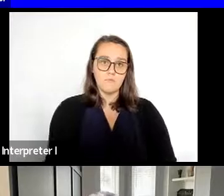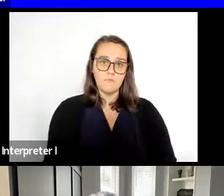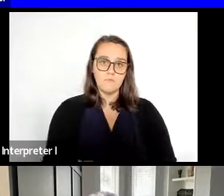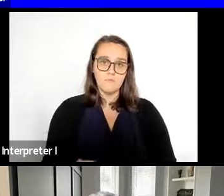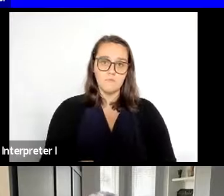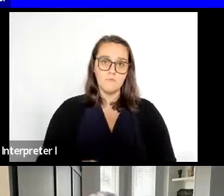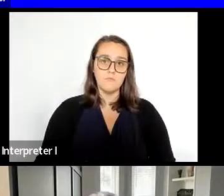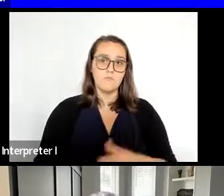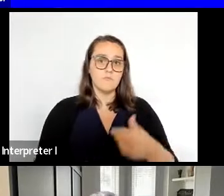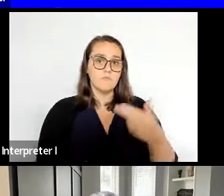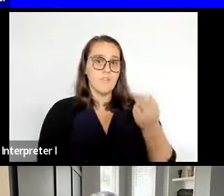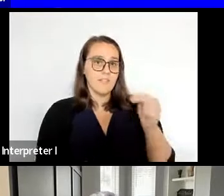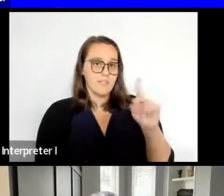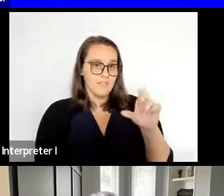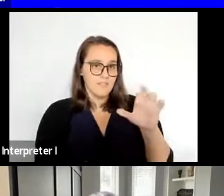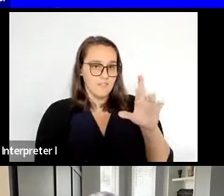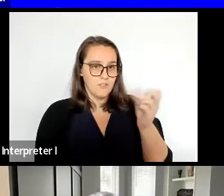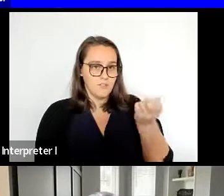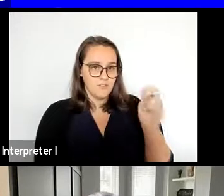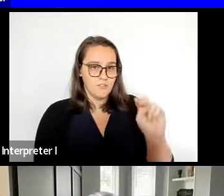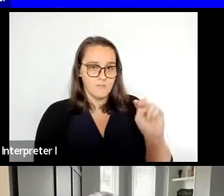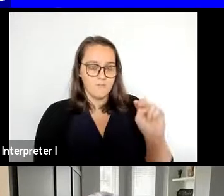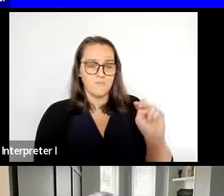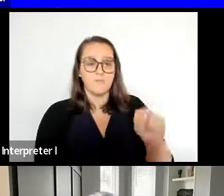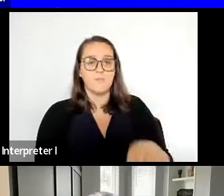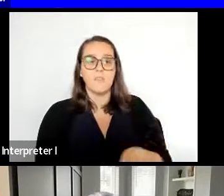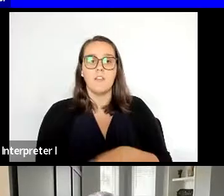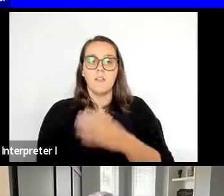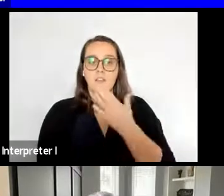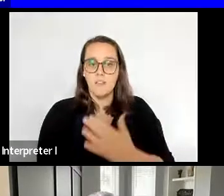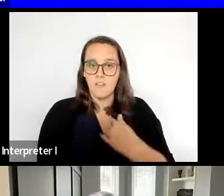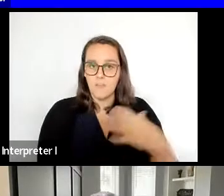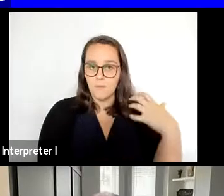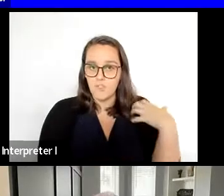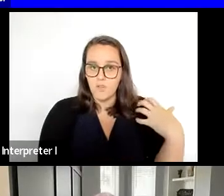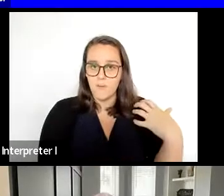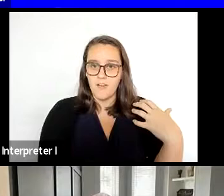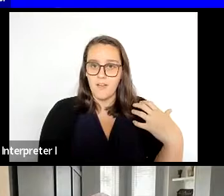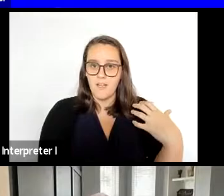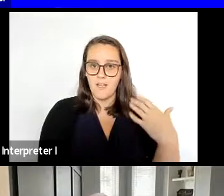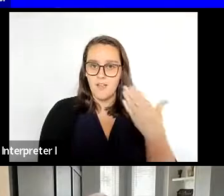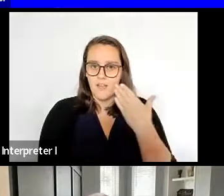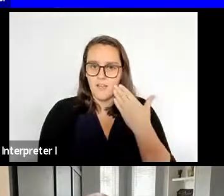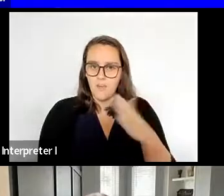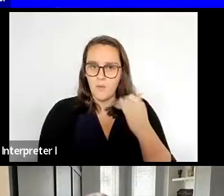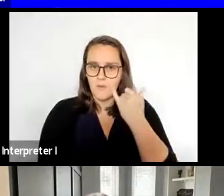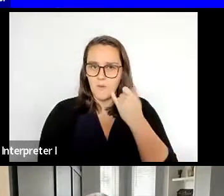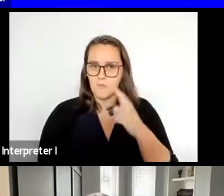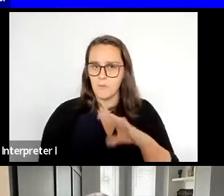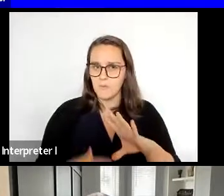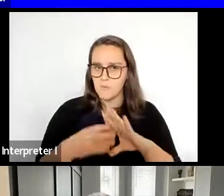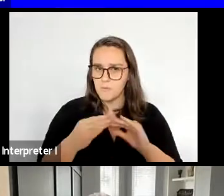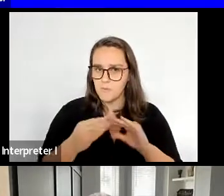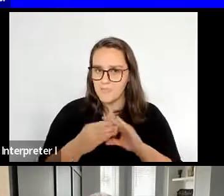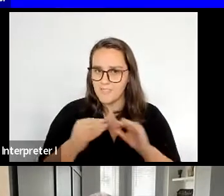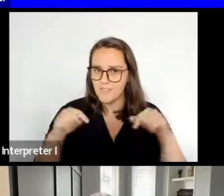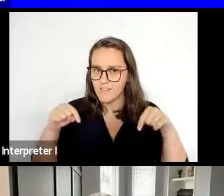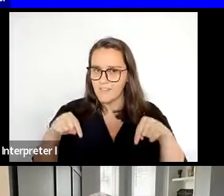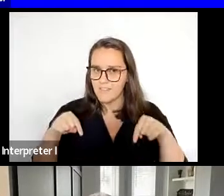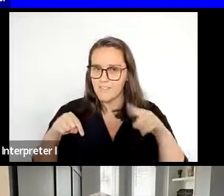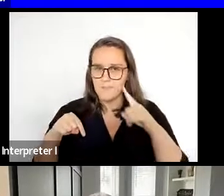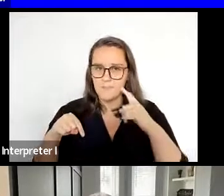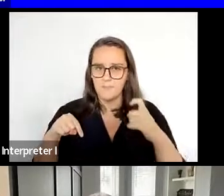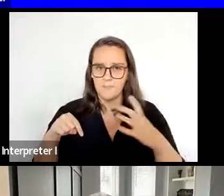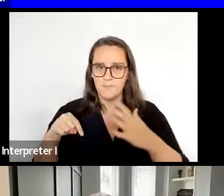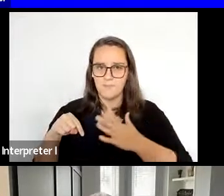Councilmember Henderson? Thank you, Mr. Chairman. I didn't know if I was necessarily going to speak on this because